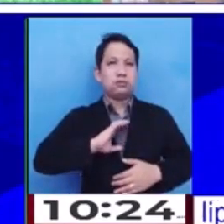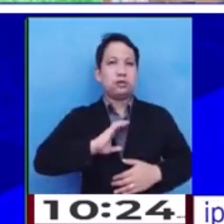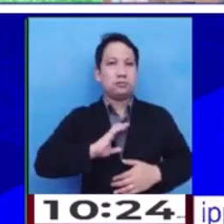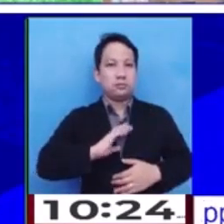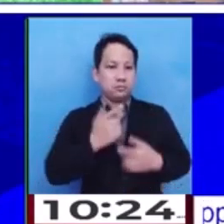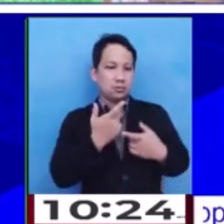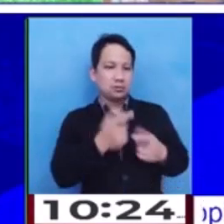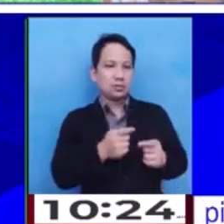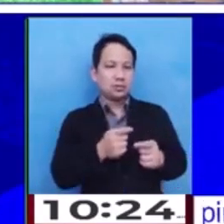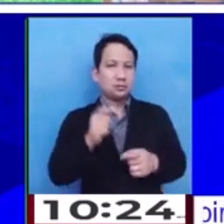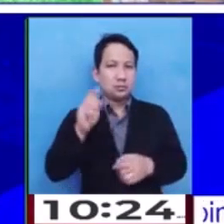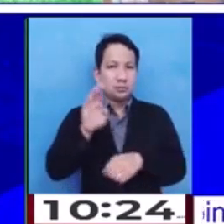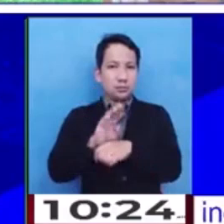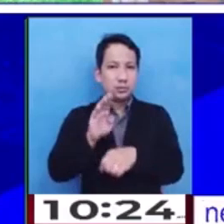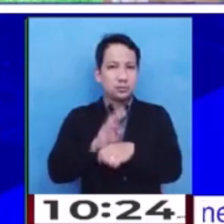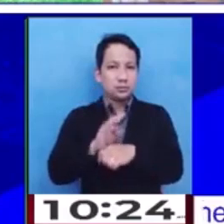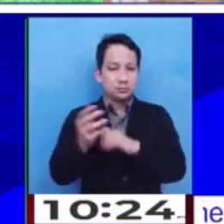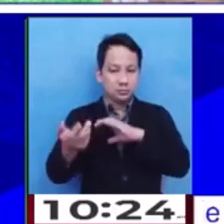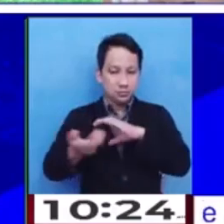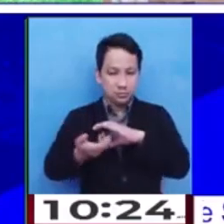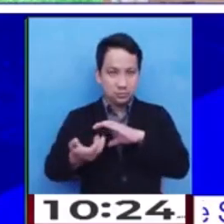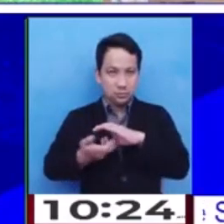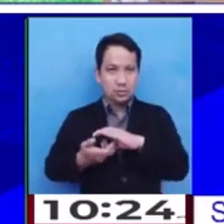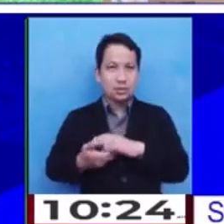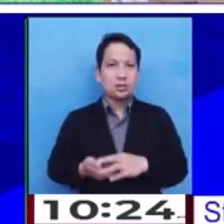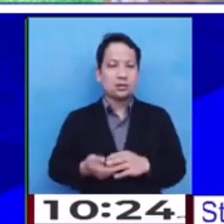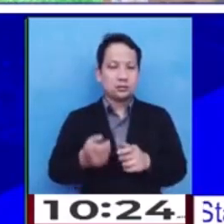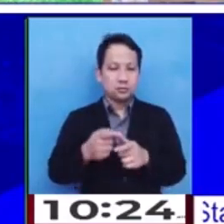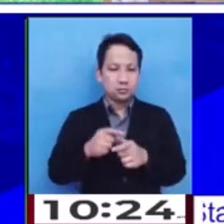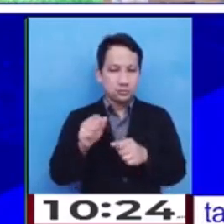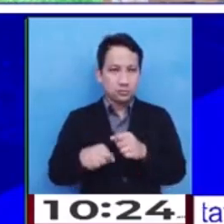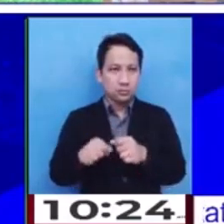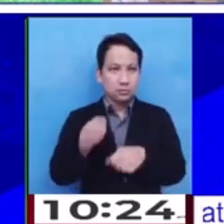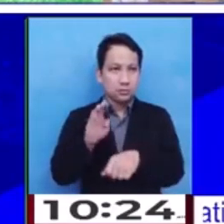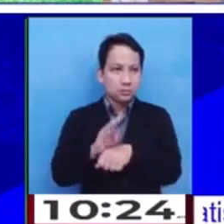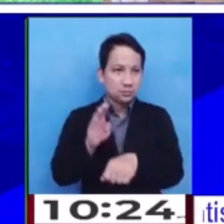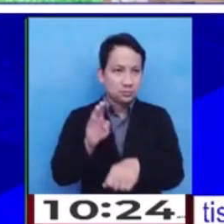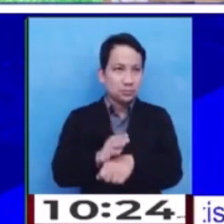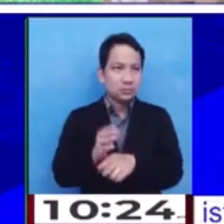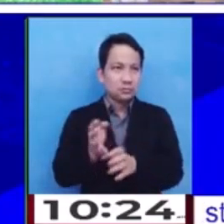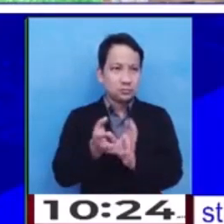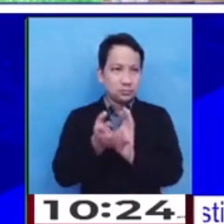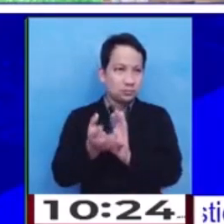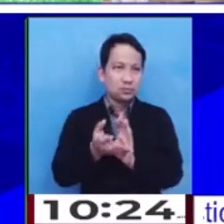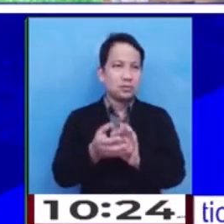the consumers, no, and the business community,